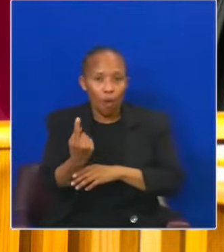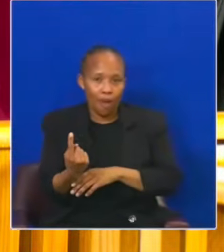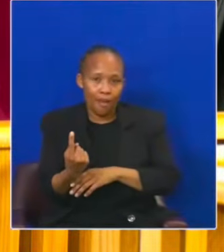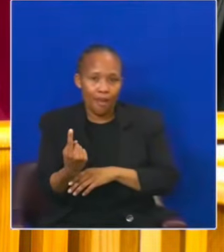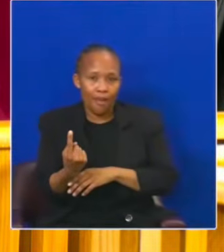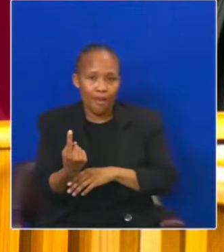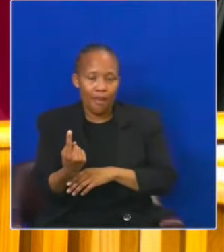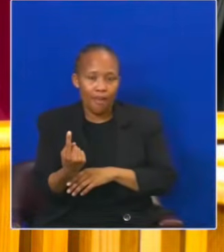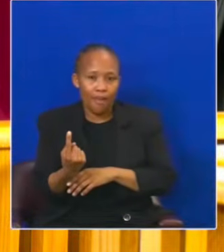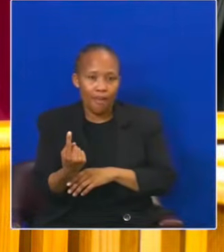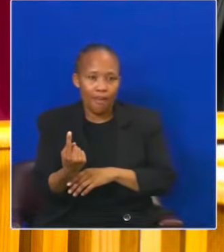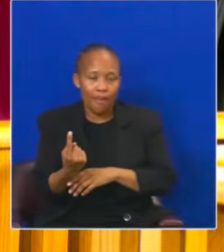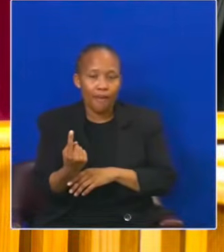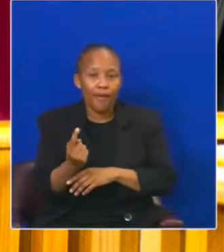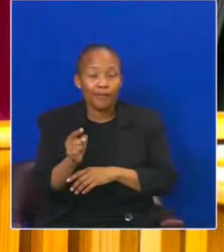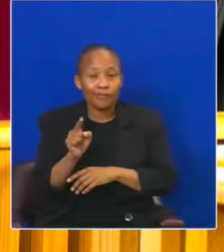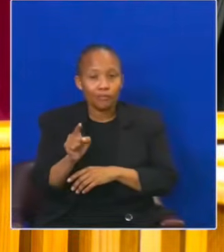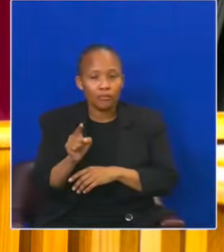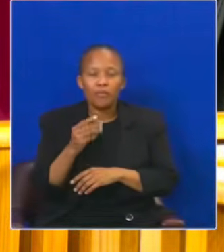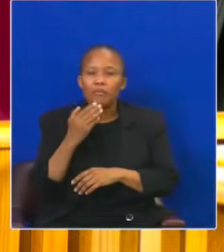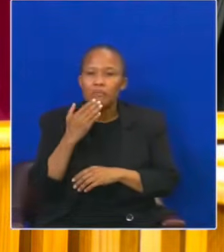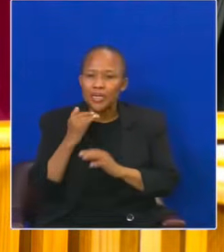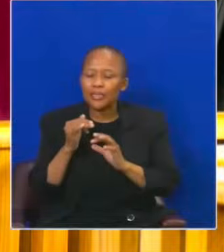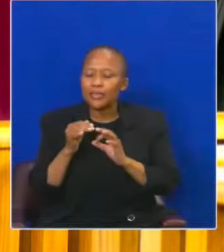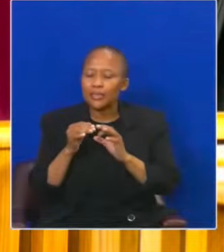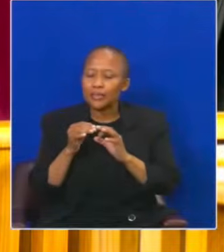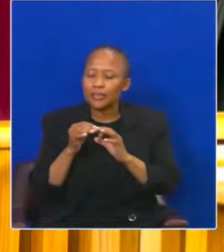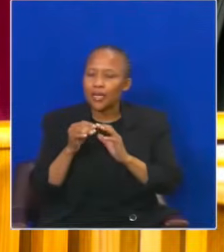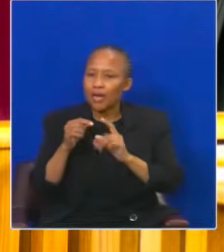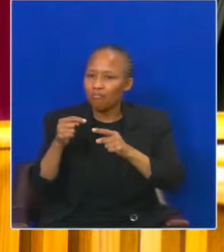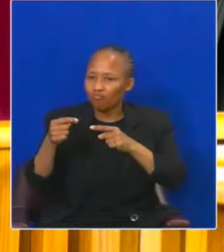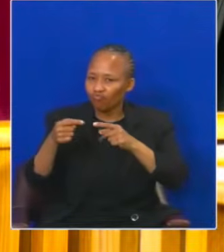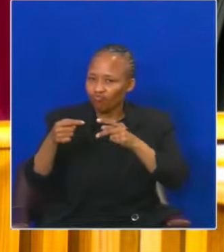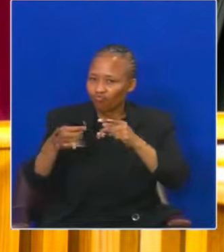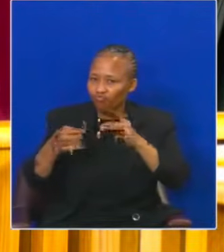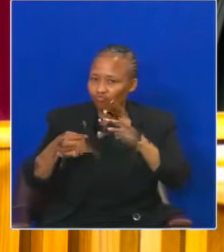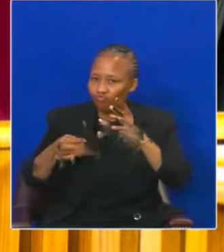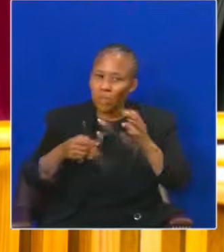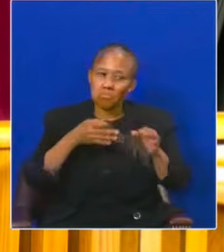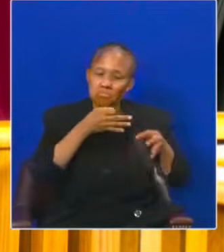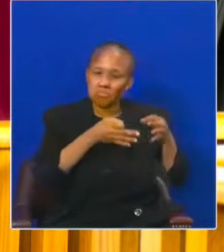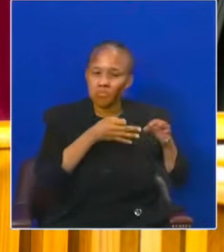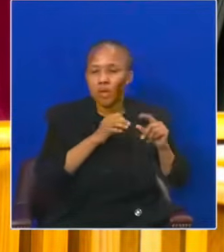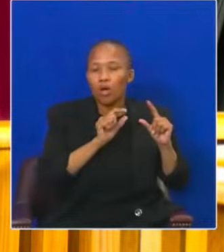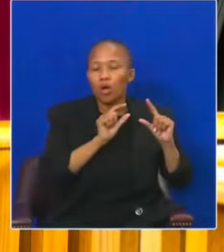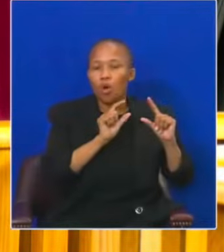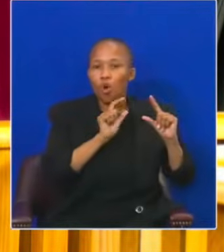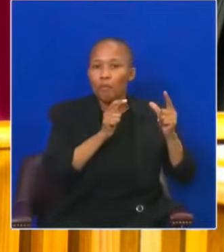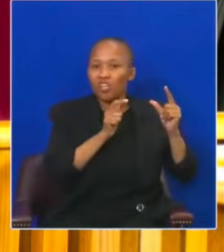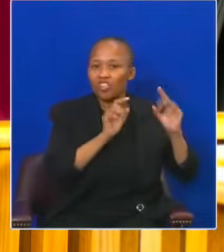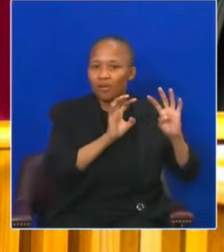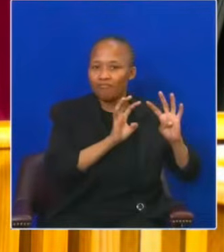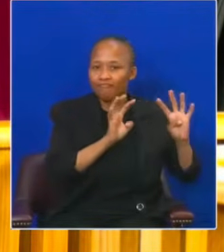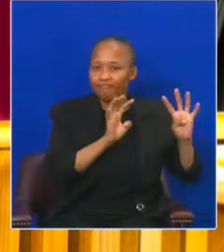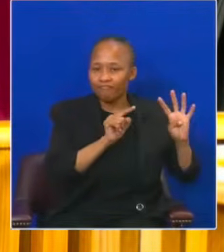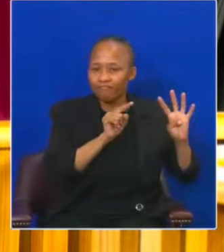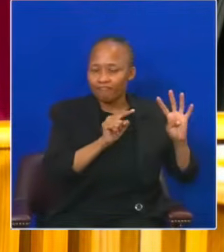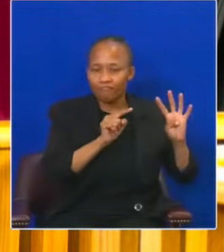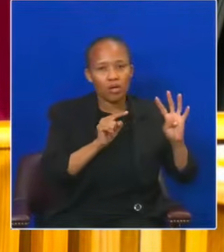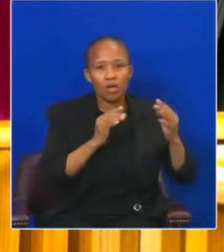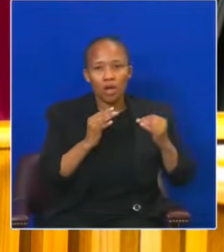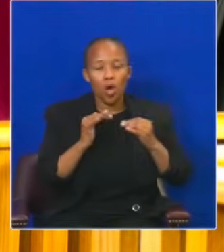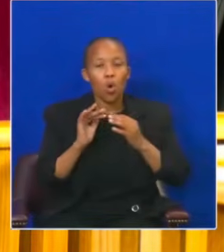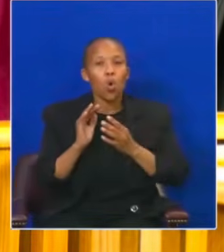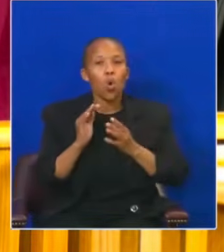please detail to the Commission what necessitated the inspection that took place that